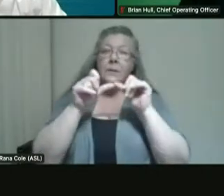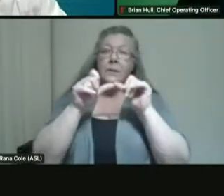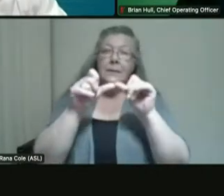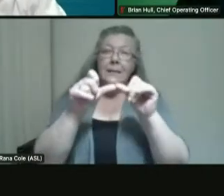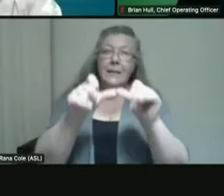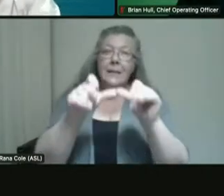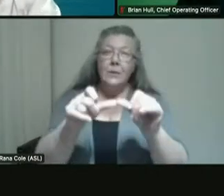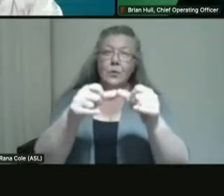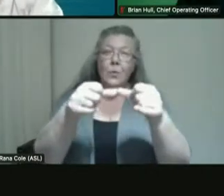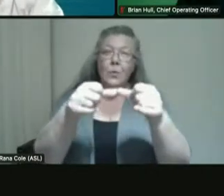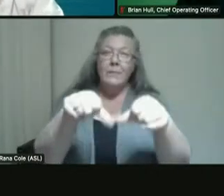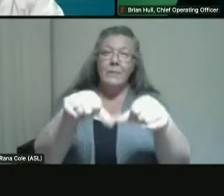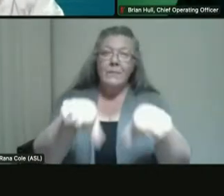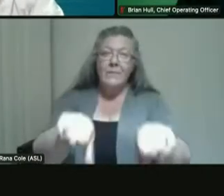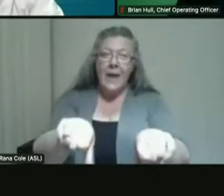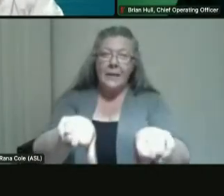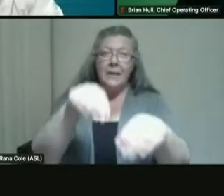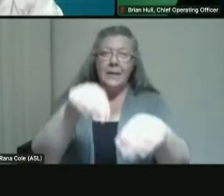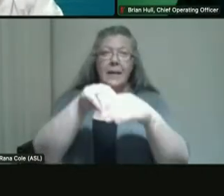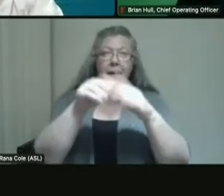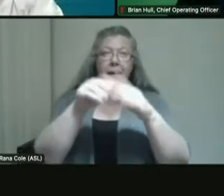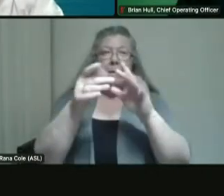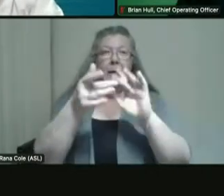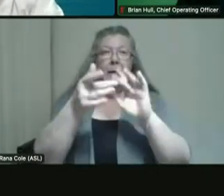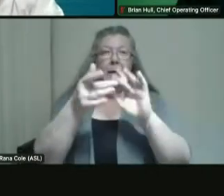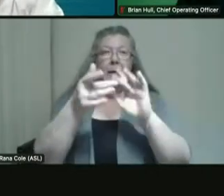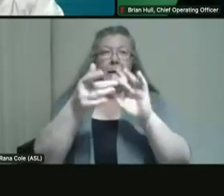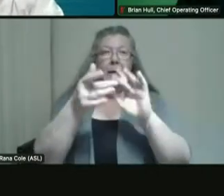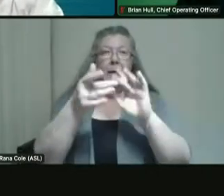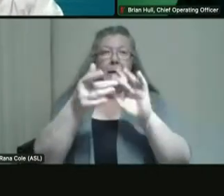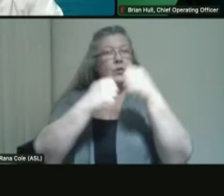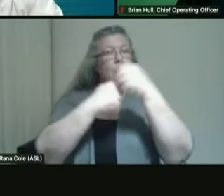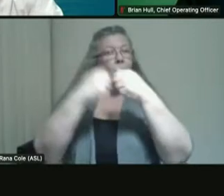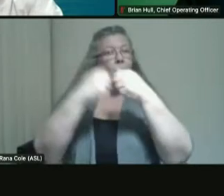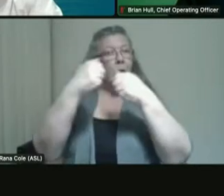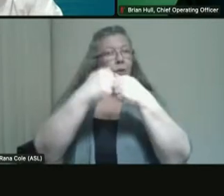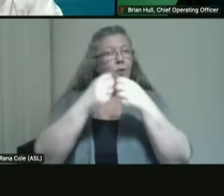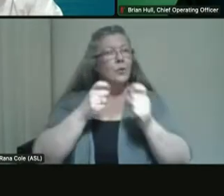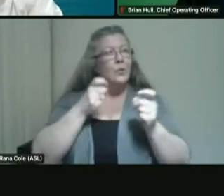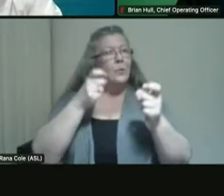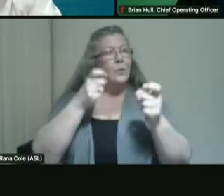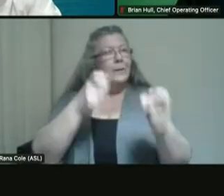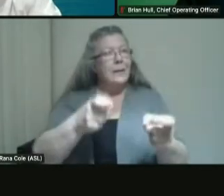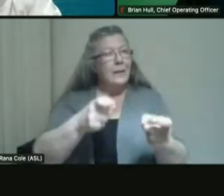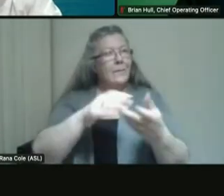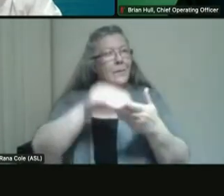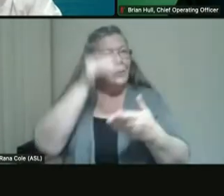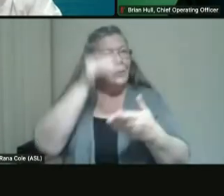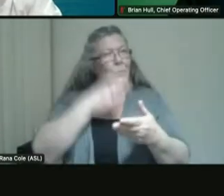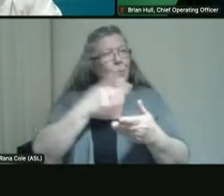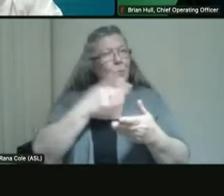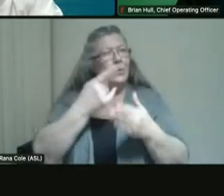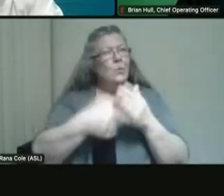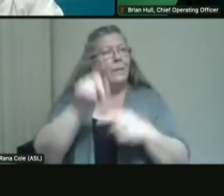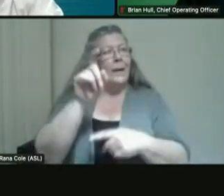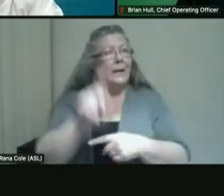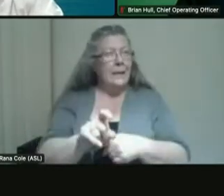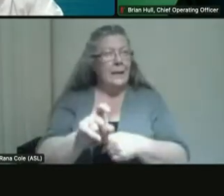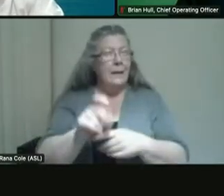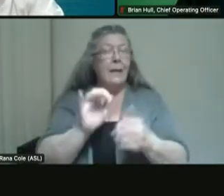our infrastructure to make sure our students get what they need, I mean, that's definitely always gonna remain a priority of ours.